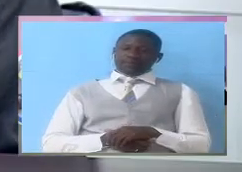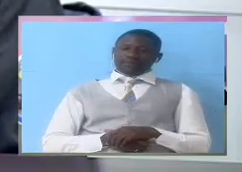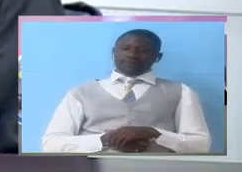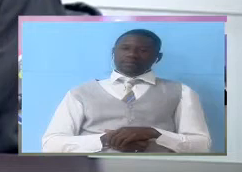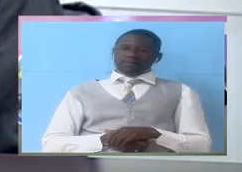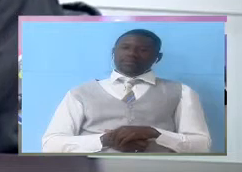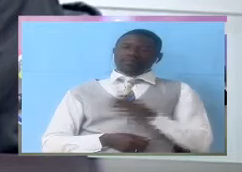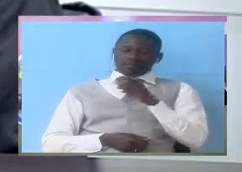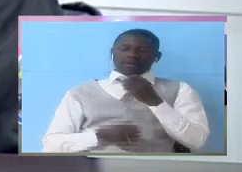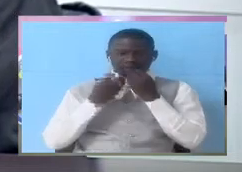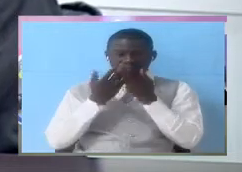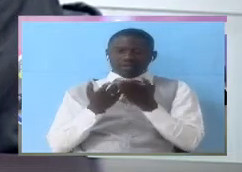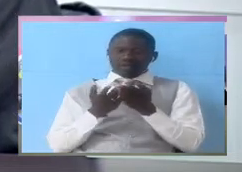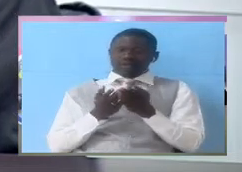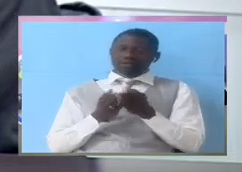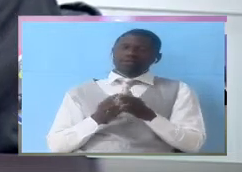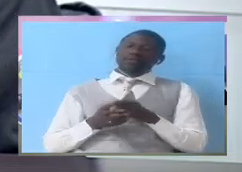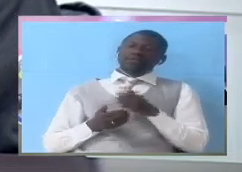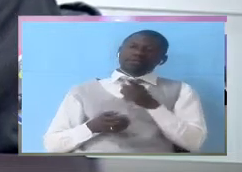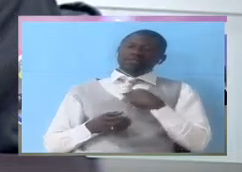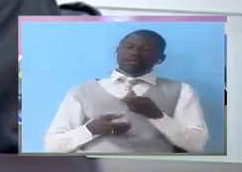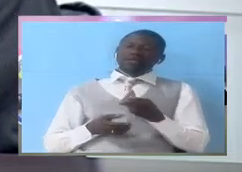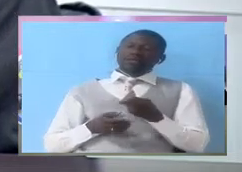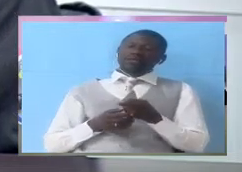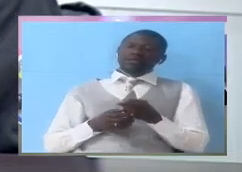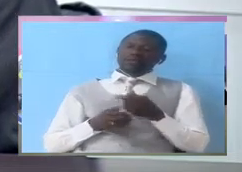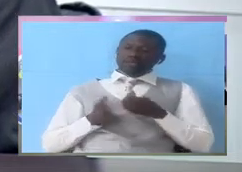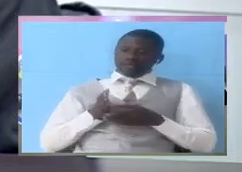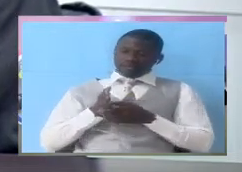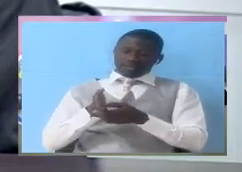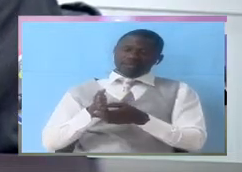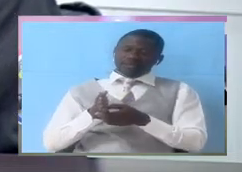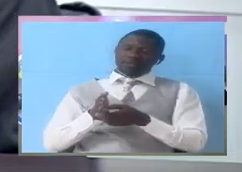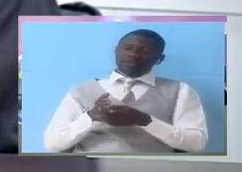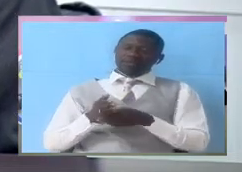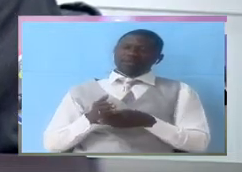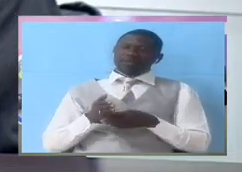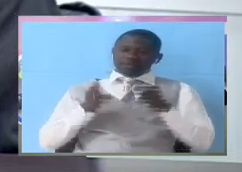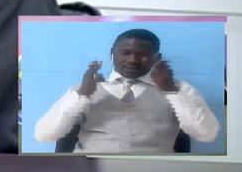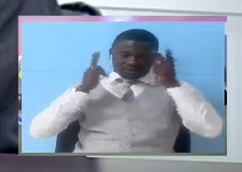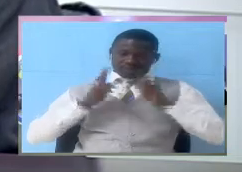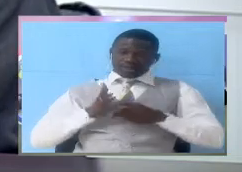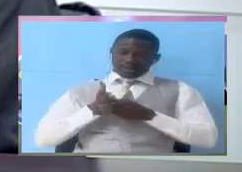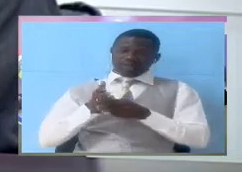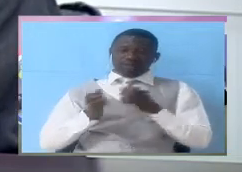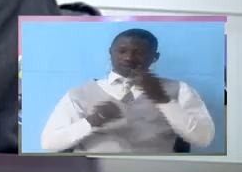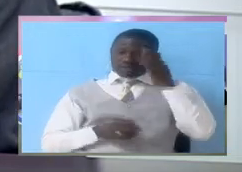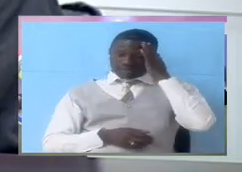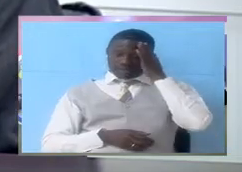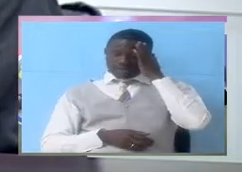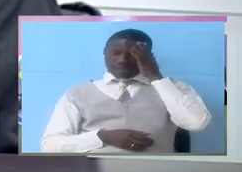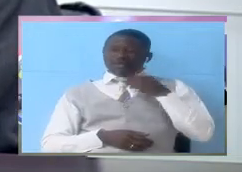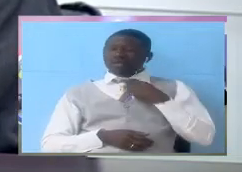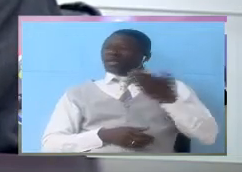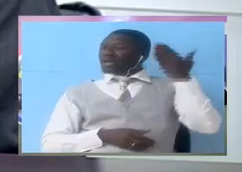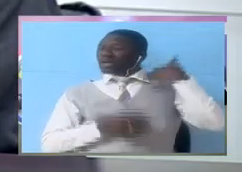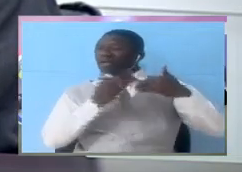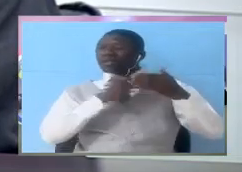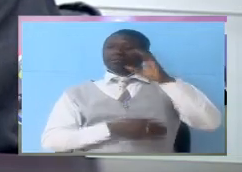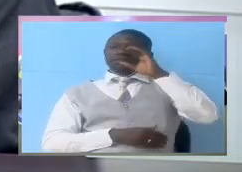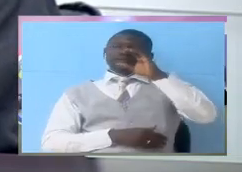I have said it that the de facto, as lead counsel suggested, was the then chief of